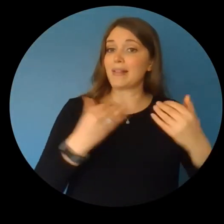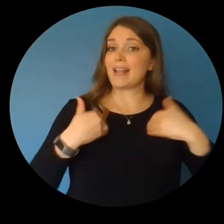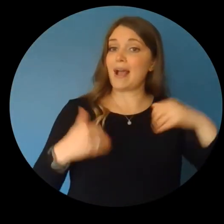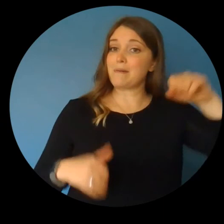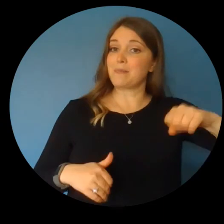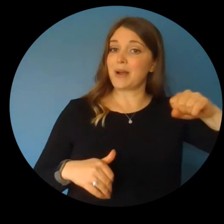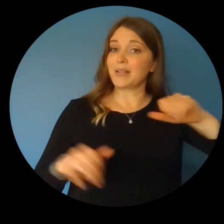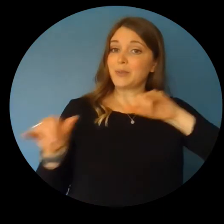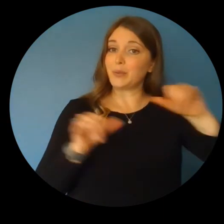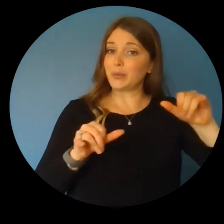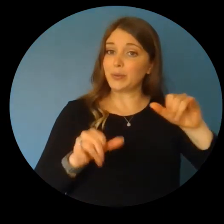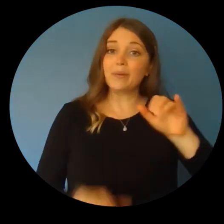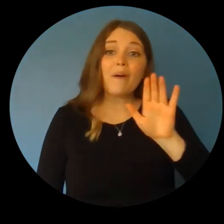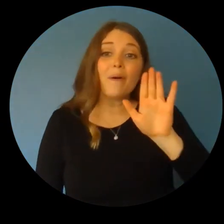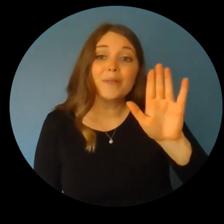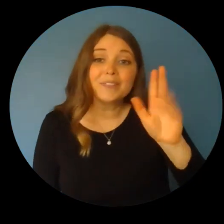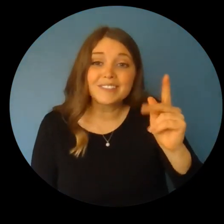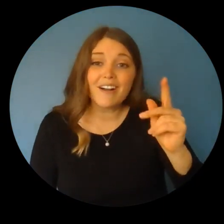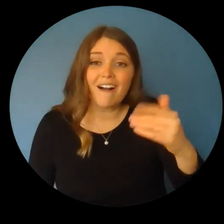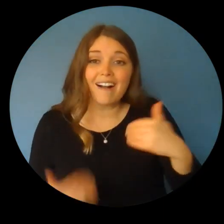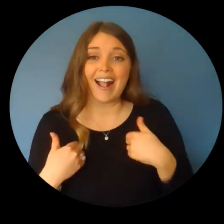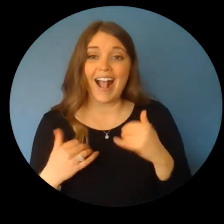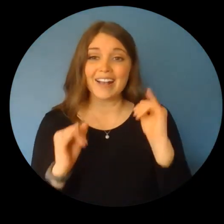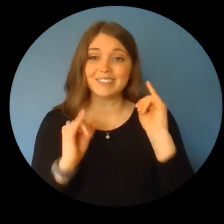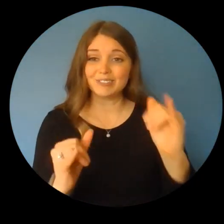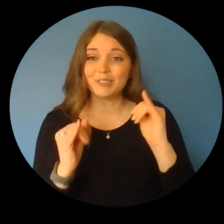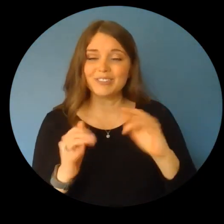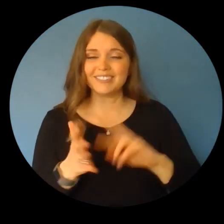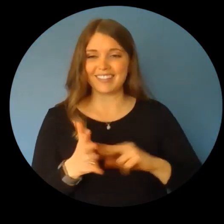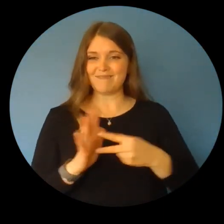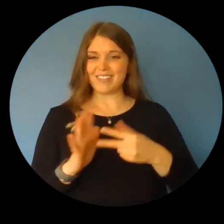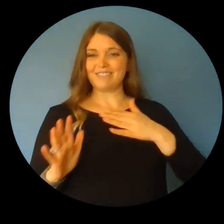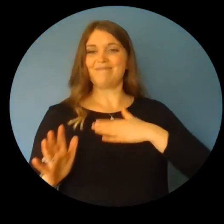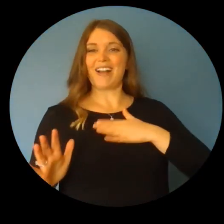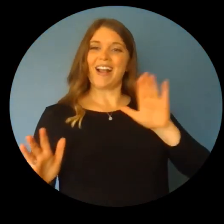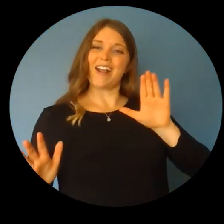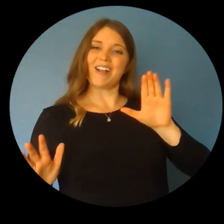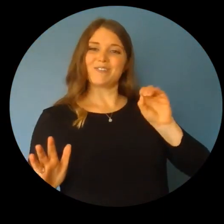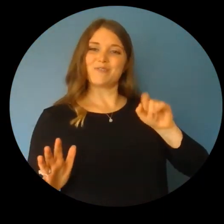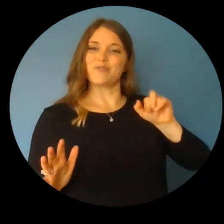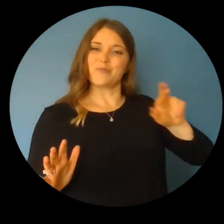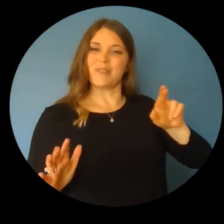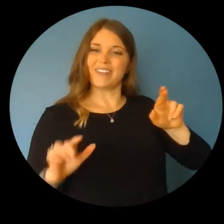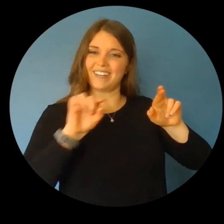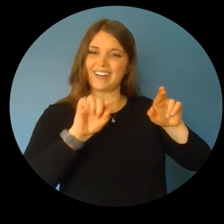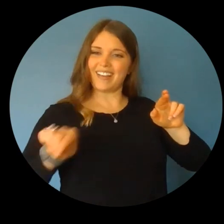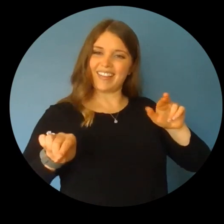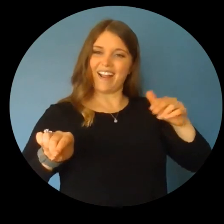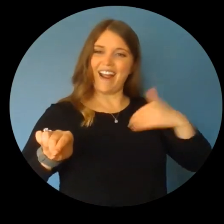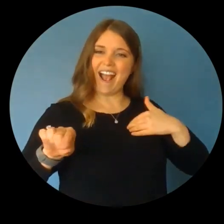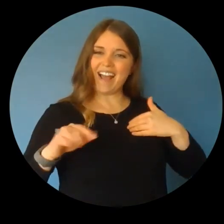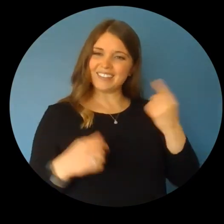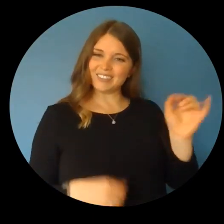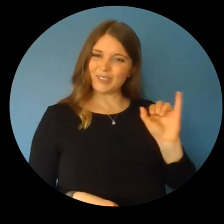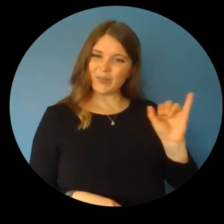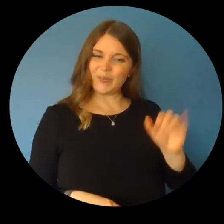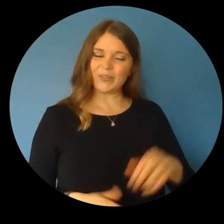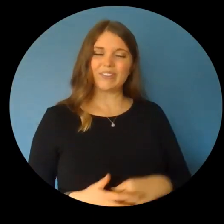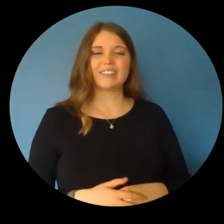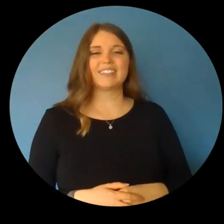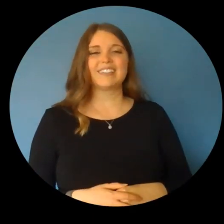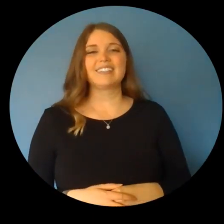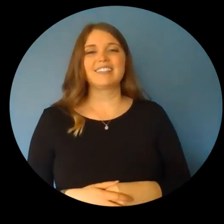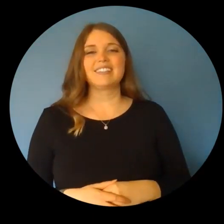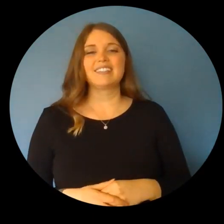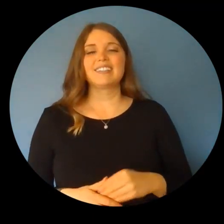even your dog has a bucket. So that means my little Cooper has a bucket. Your grandparents and